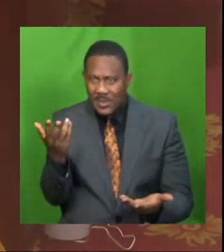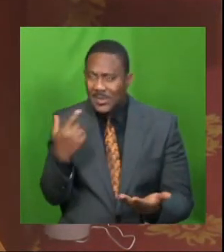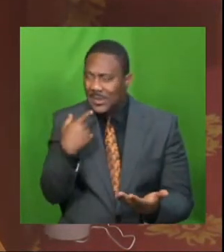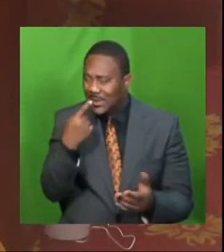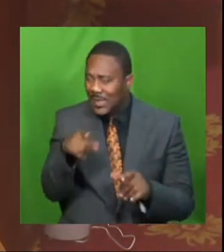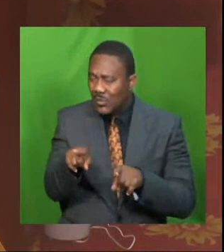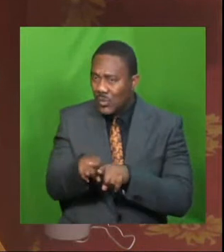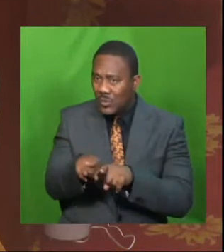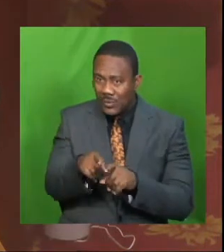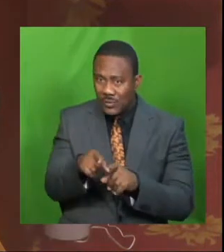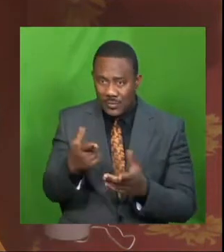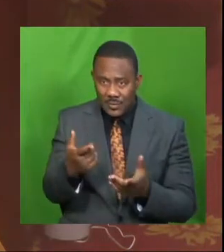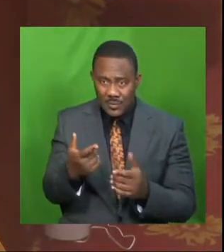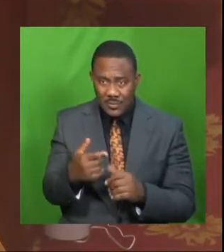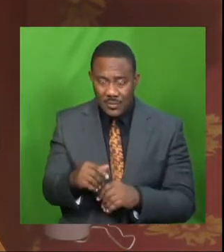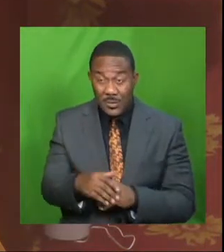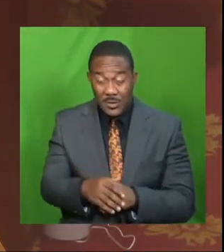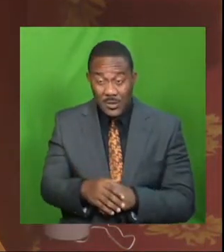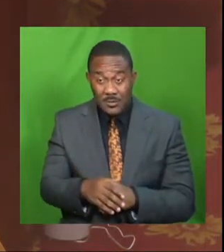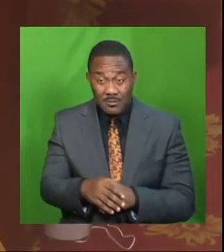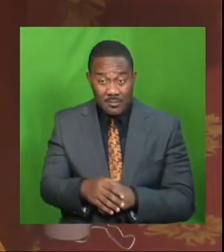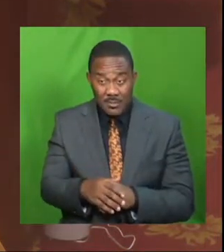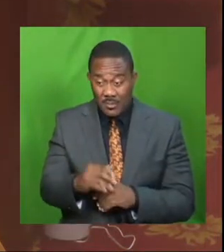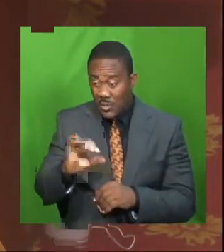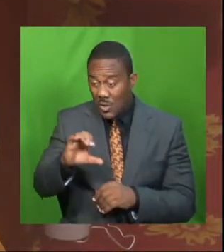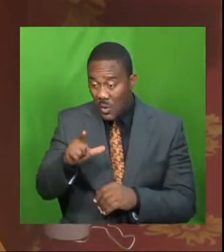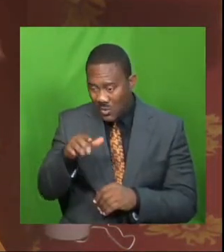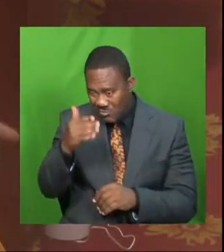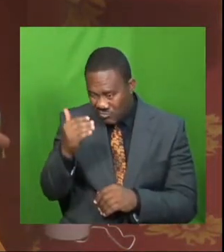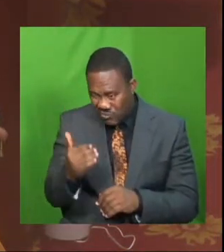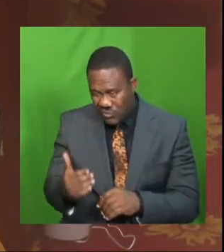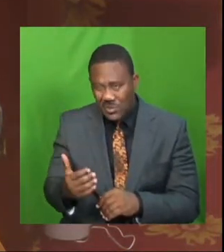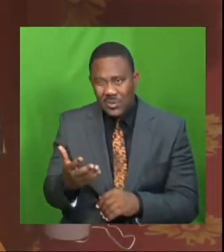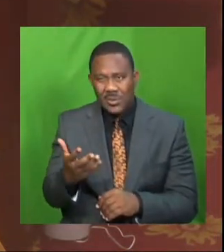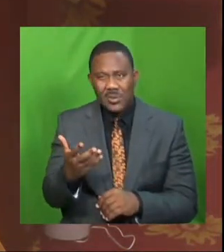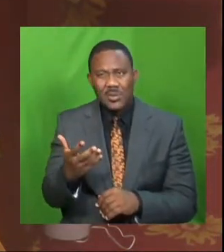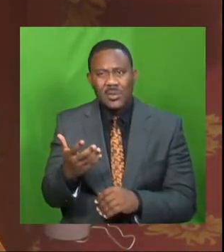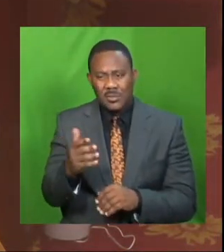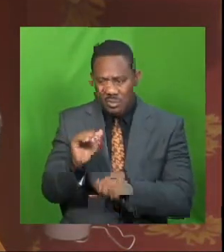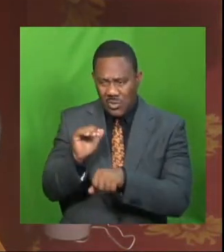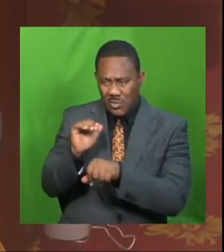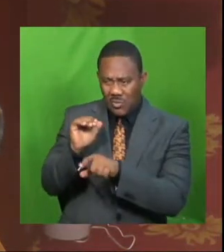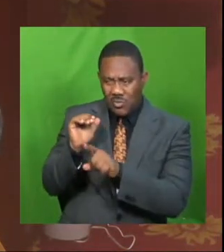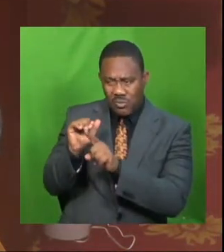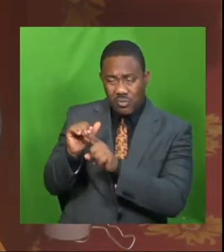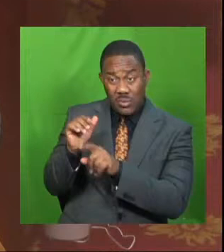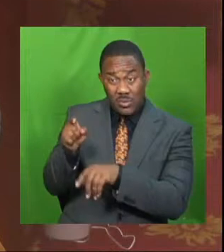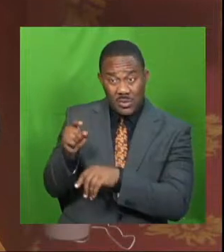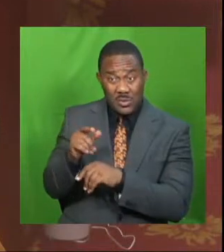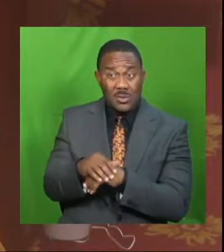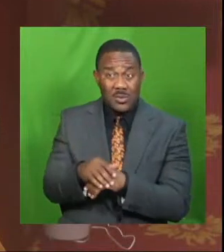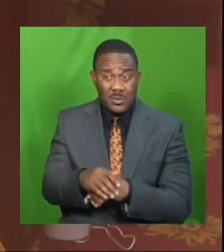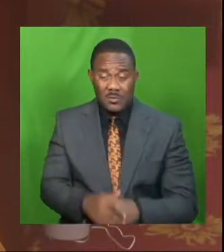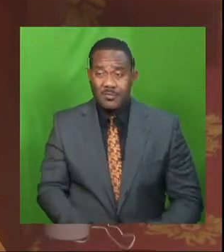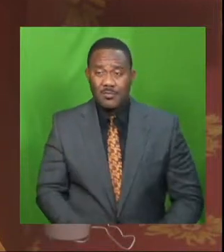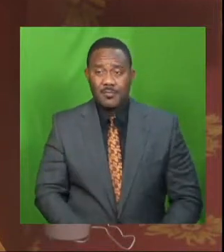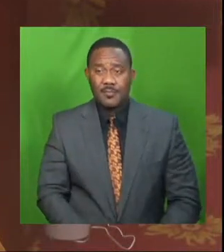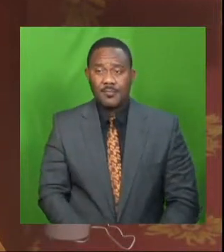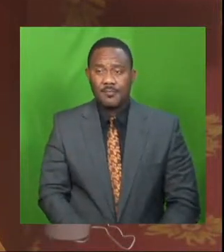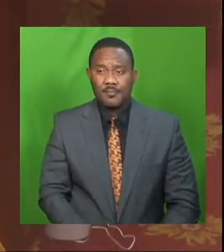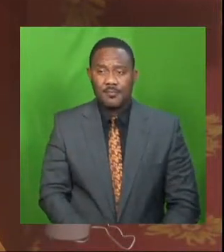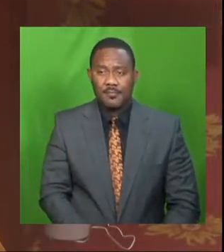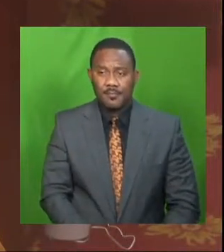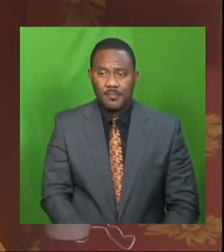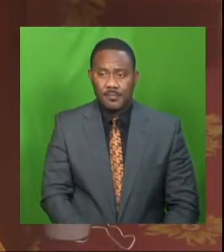with the clauses of the contract that allowed termination on notice, they were invoking that clause. Mr. Speaker, this is a House